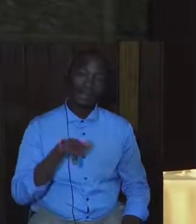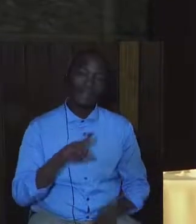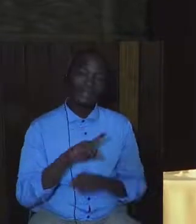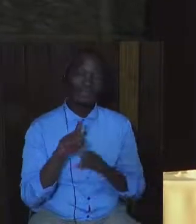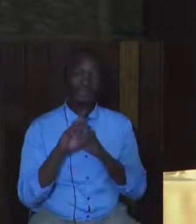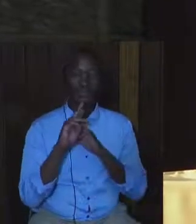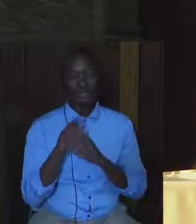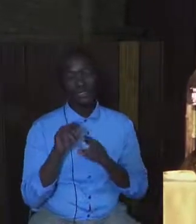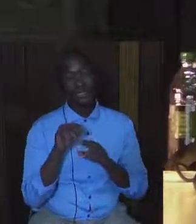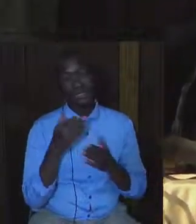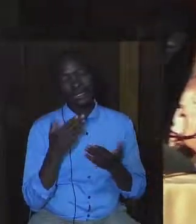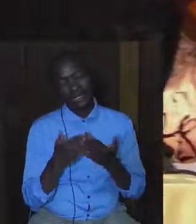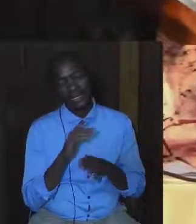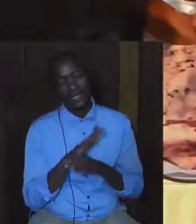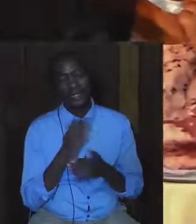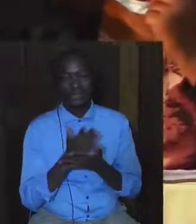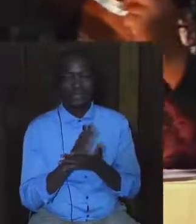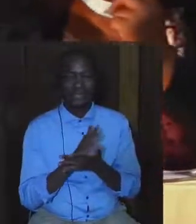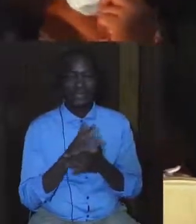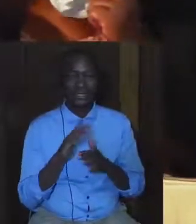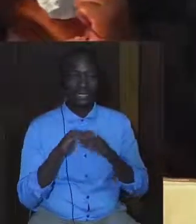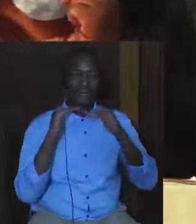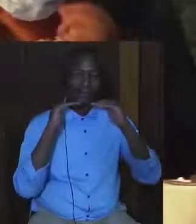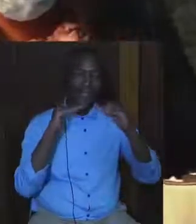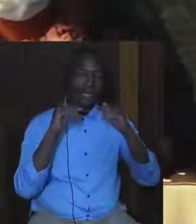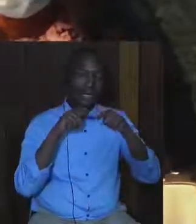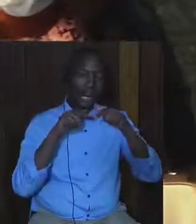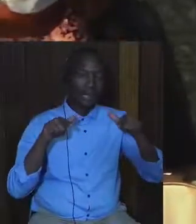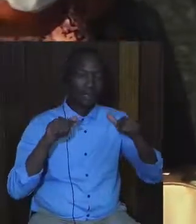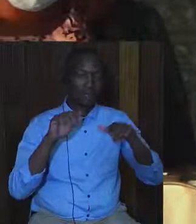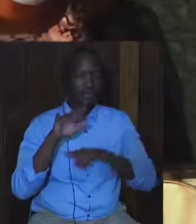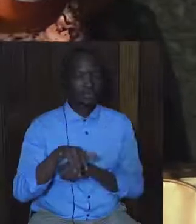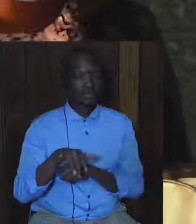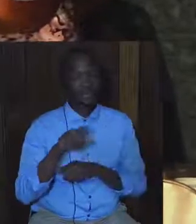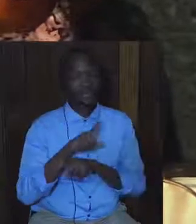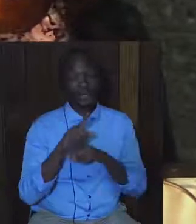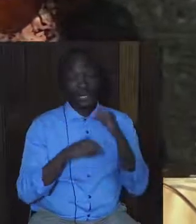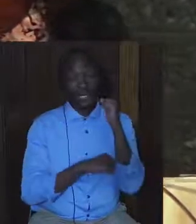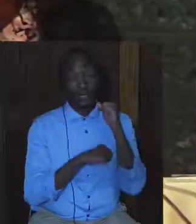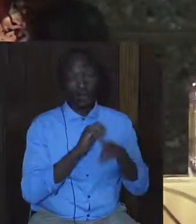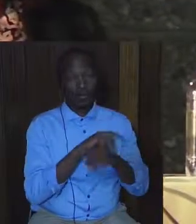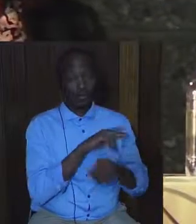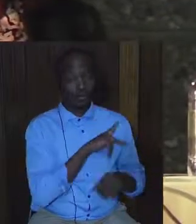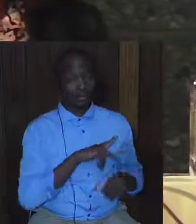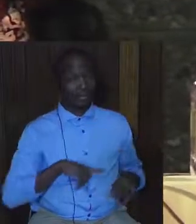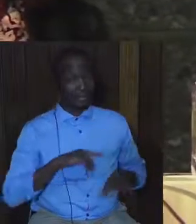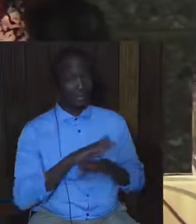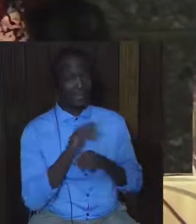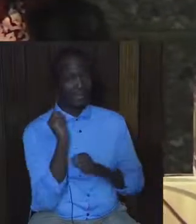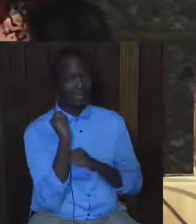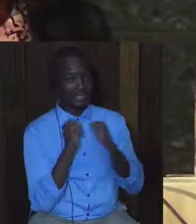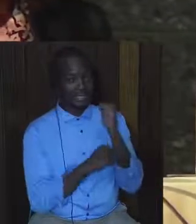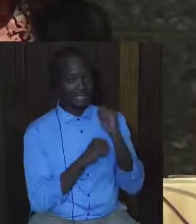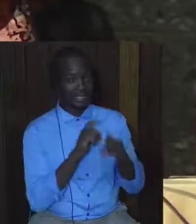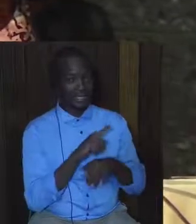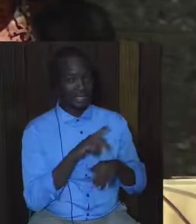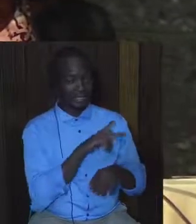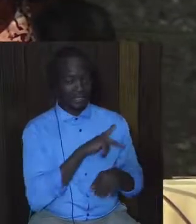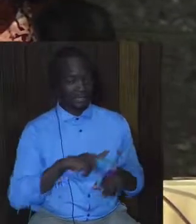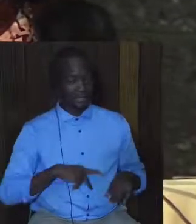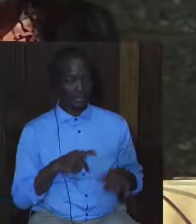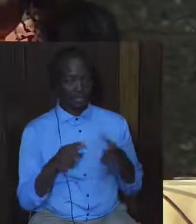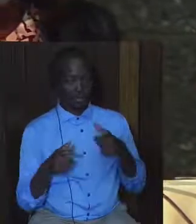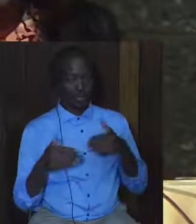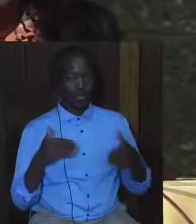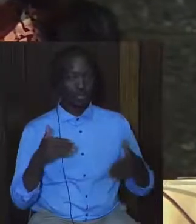can I just share with you at a high level without belaboring the point? In the Office of the Premier, there is a structure that is called the Premier's Coordinating